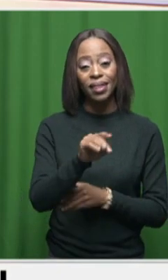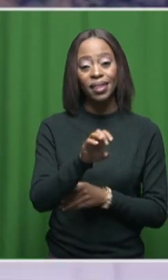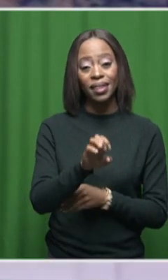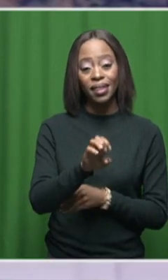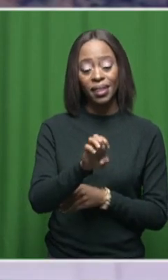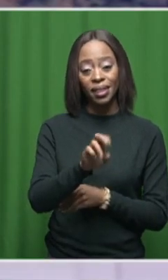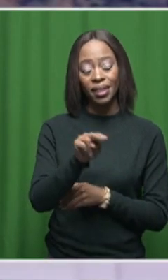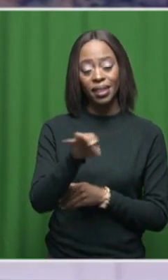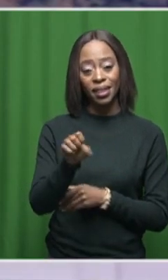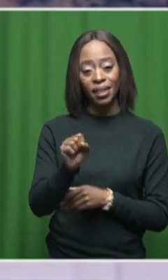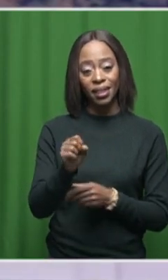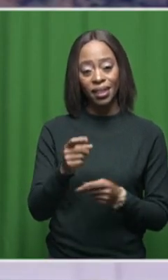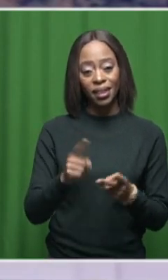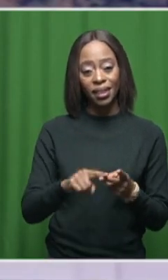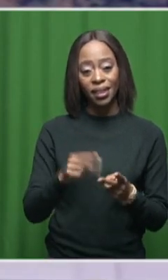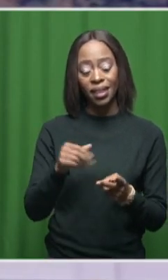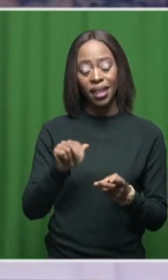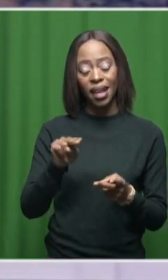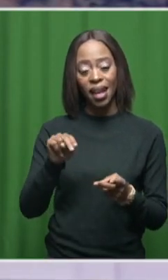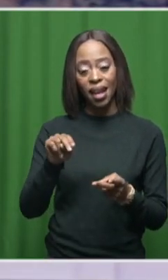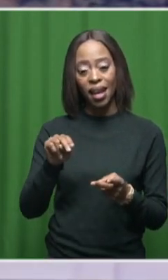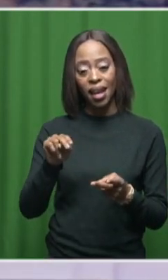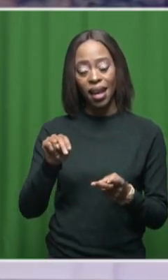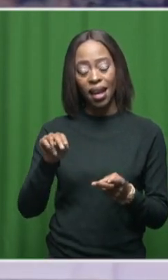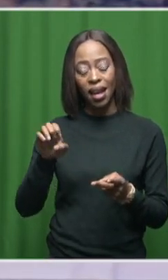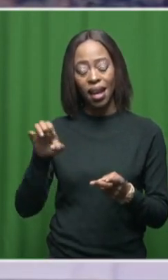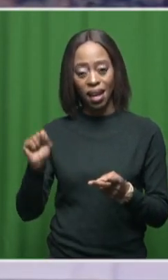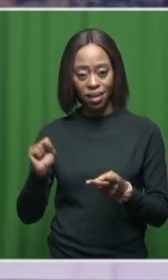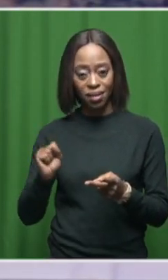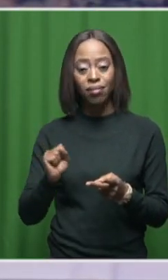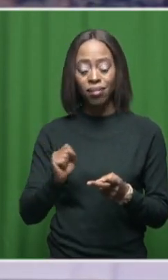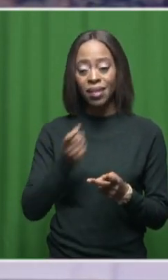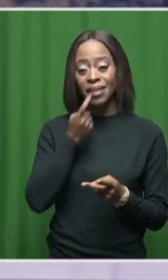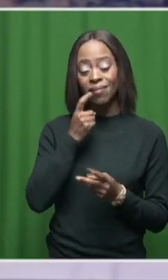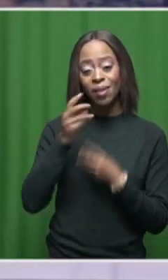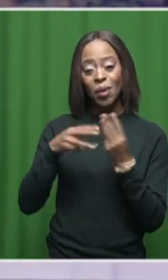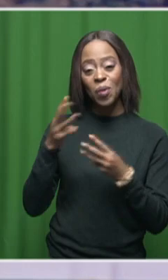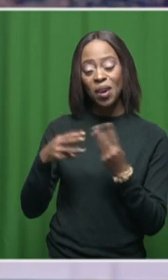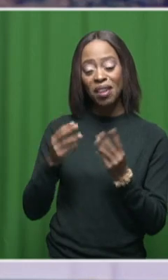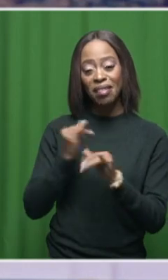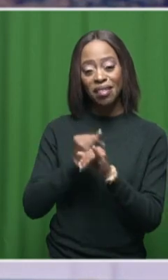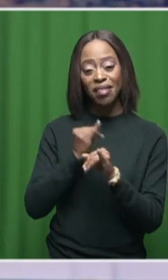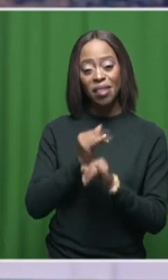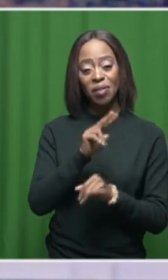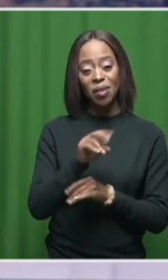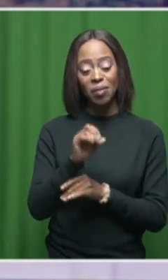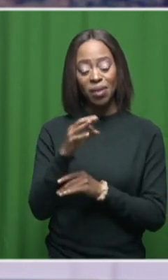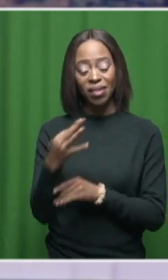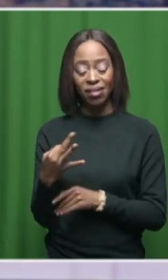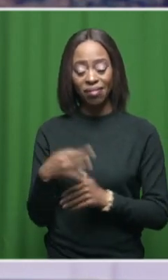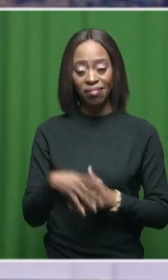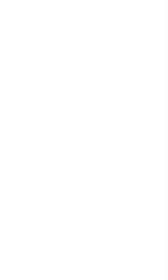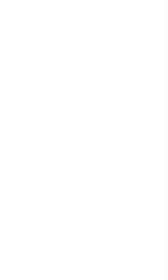Phillips and Hannes Northman, and they've been speaking to us about the top trends for the metalworking industry in 2023.